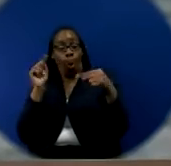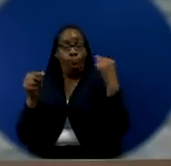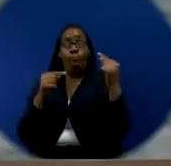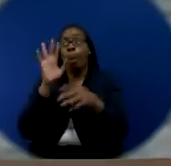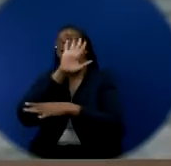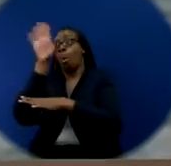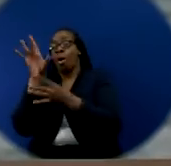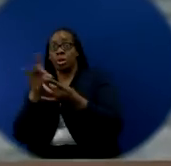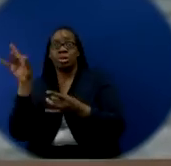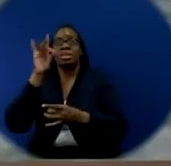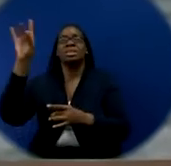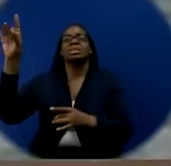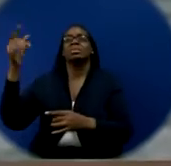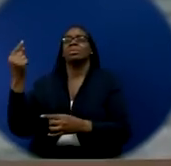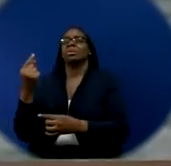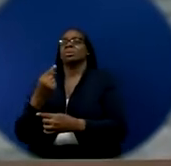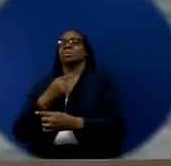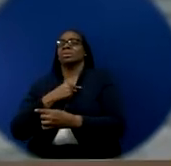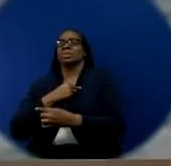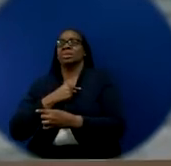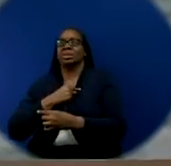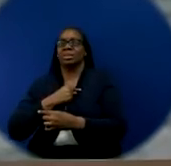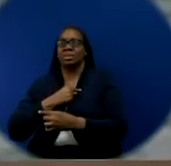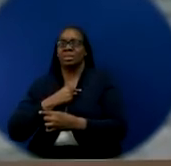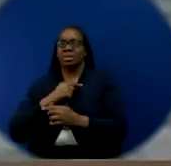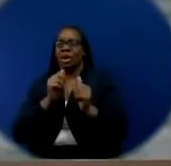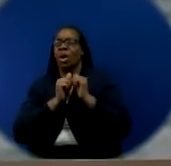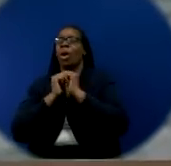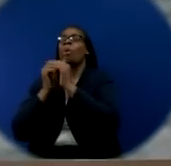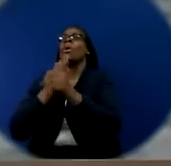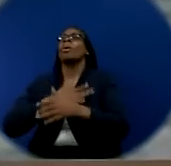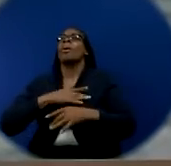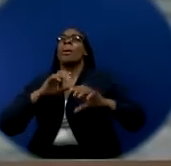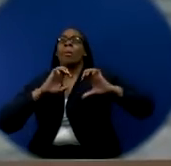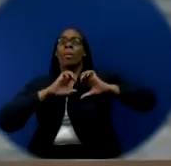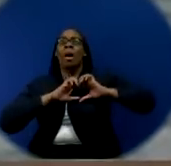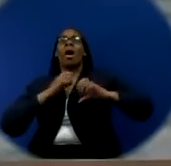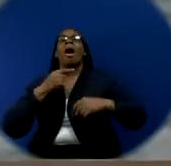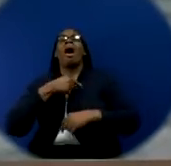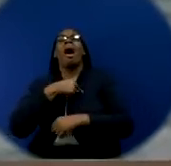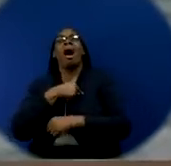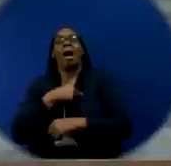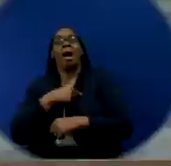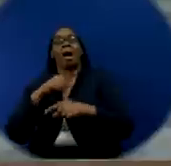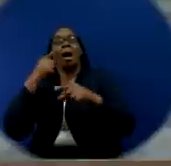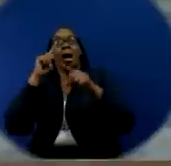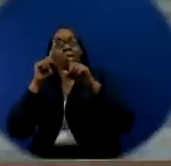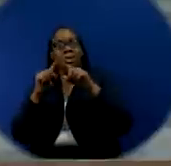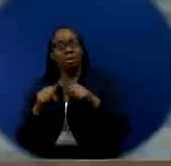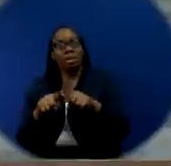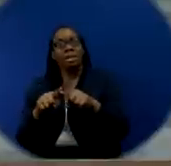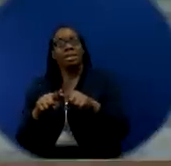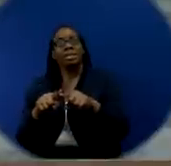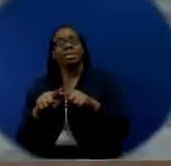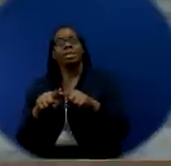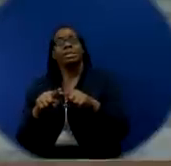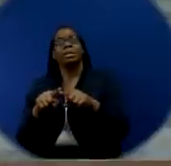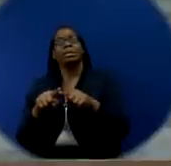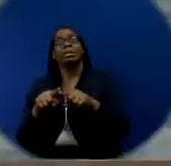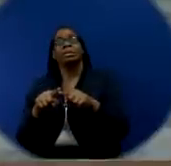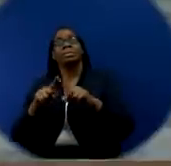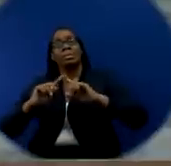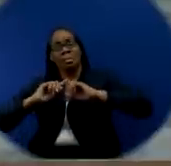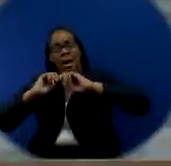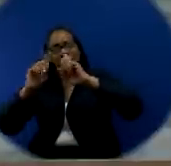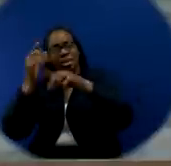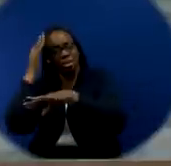me, with my whole heart, I'll agree. And my answer will